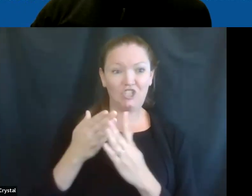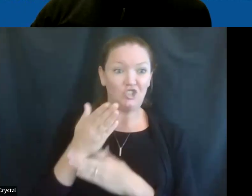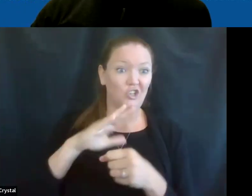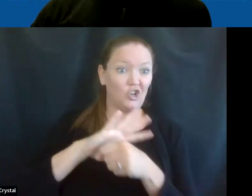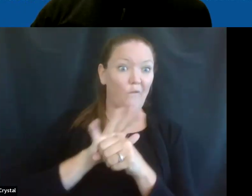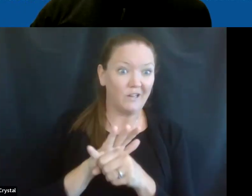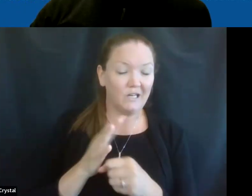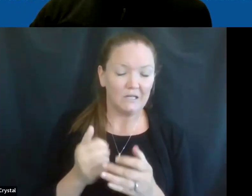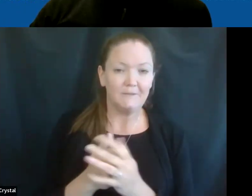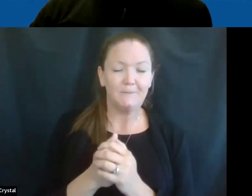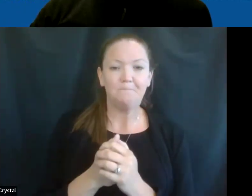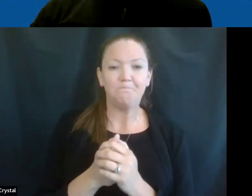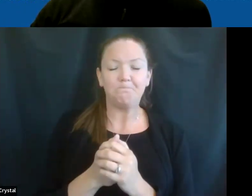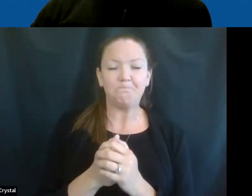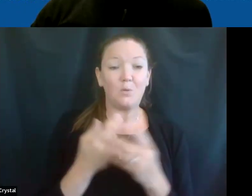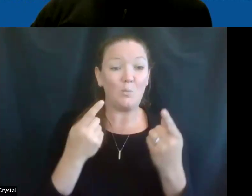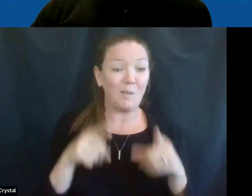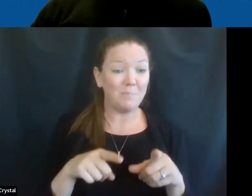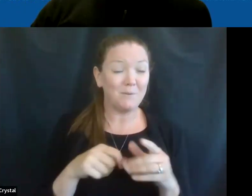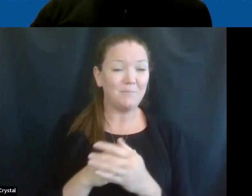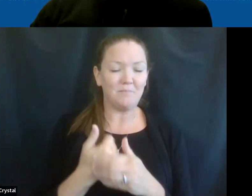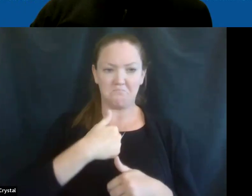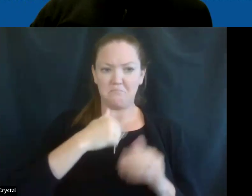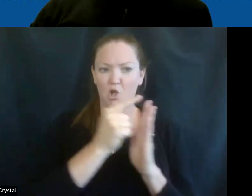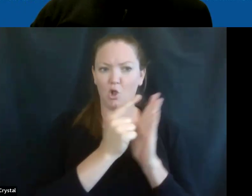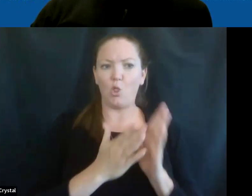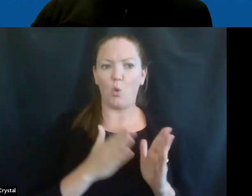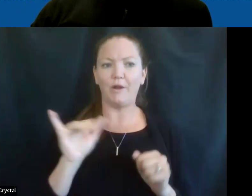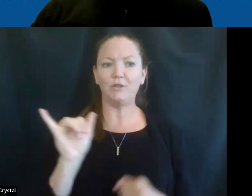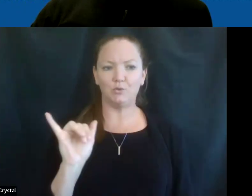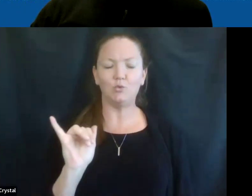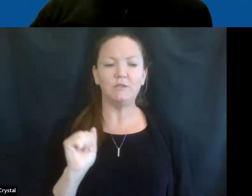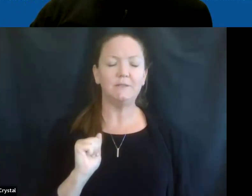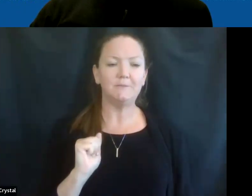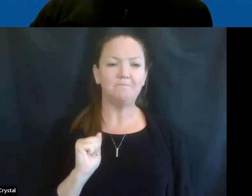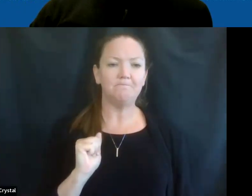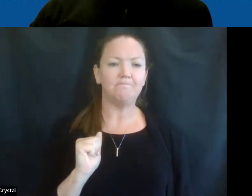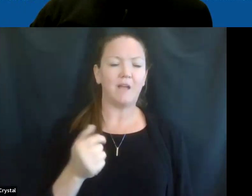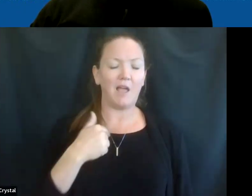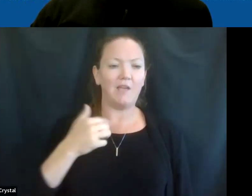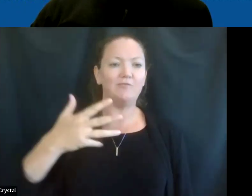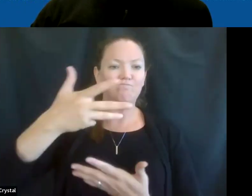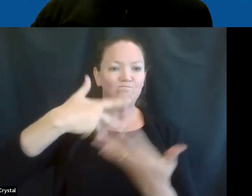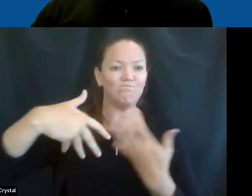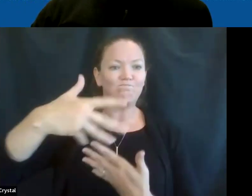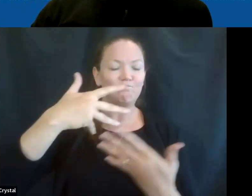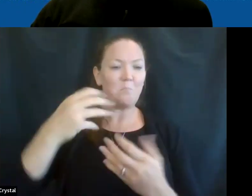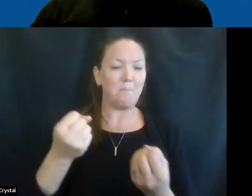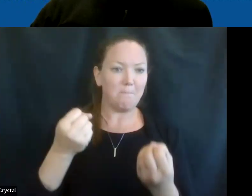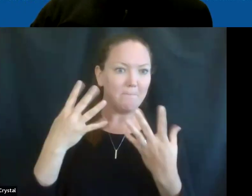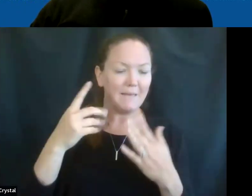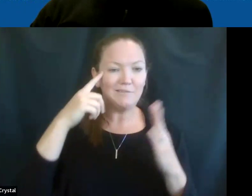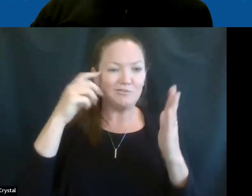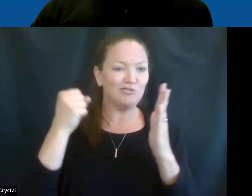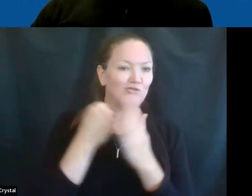what happened? I'm a lawyer as well, and I've been around lots of stroke survivors